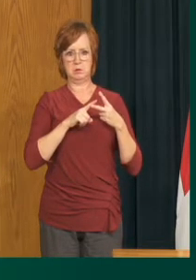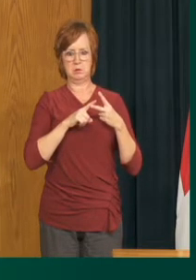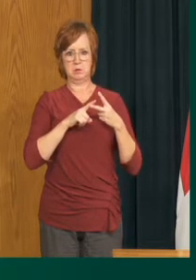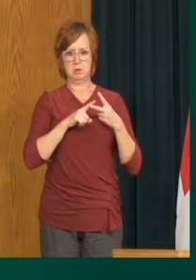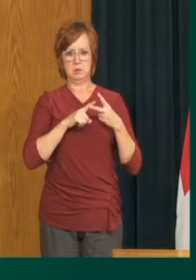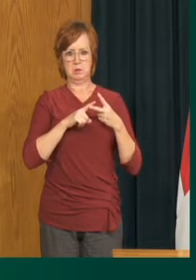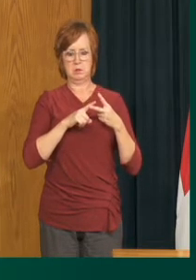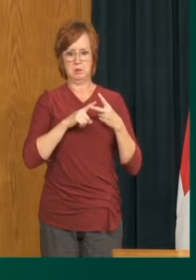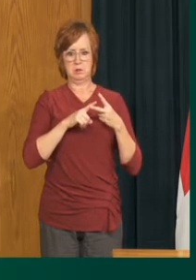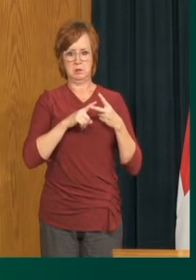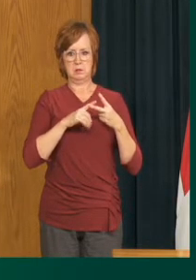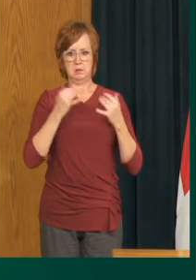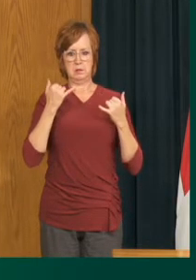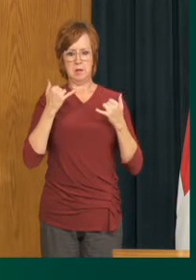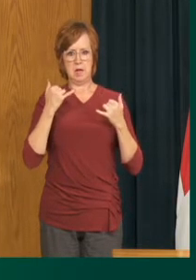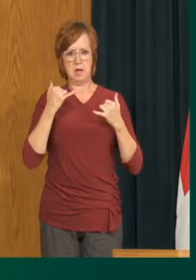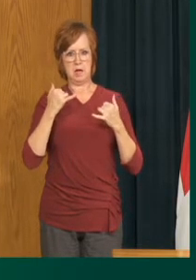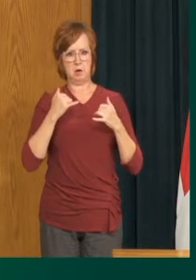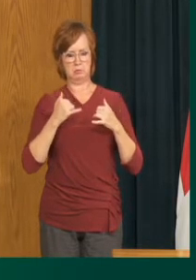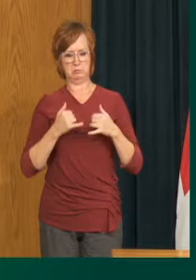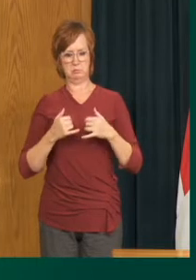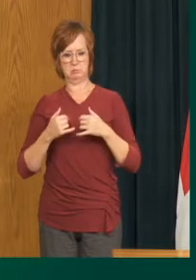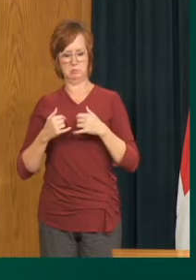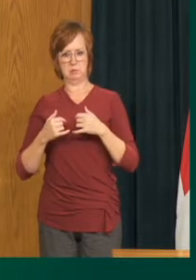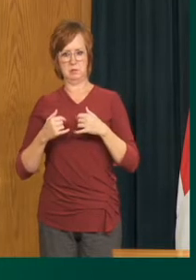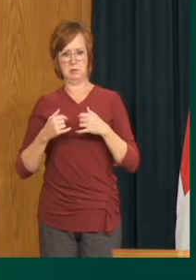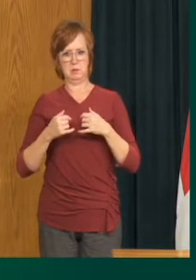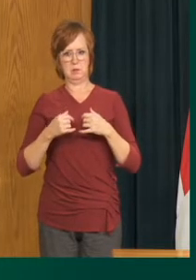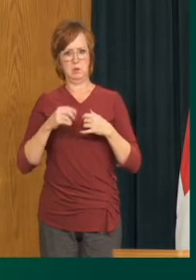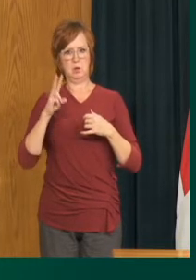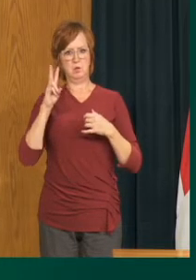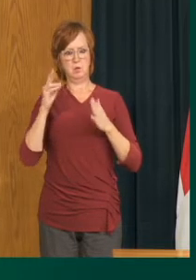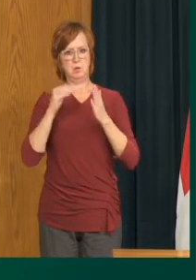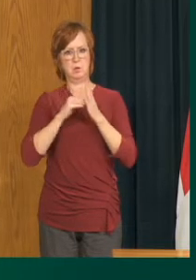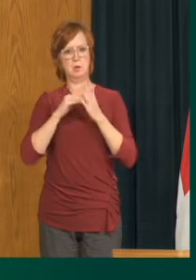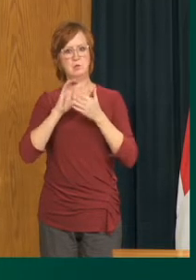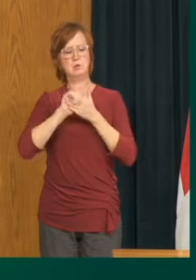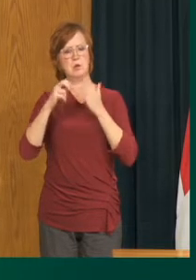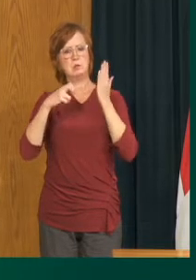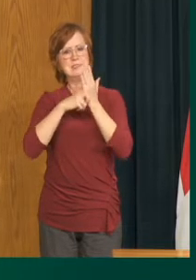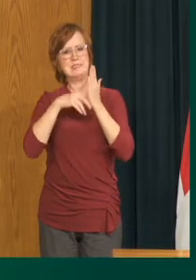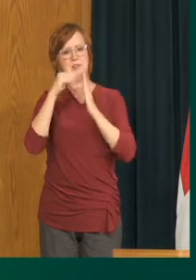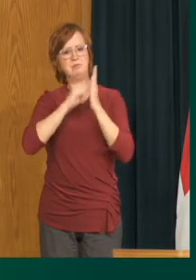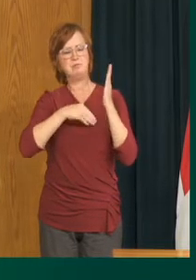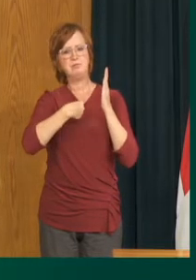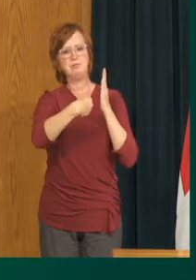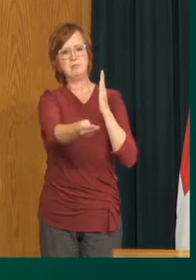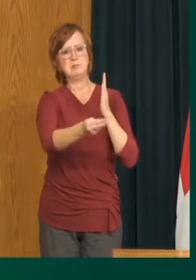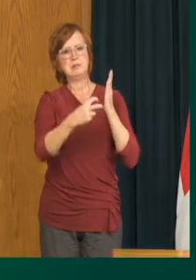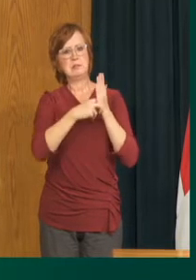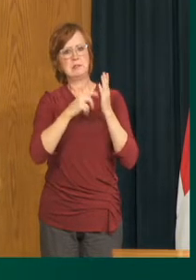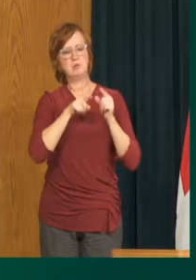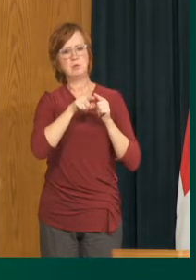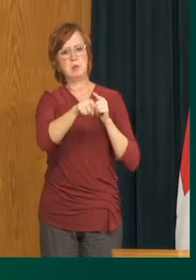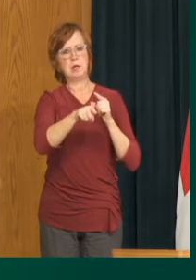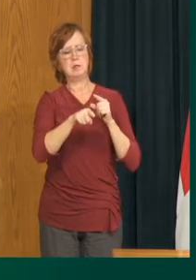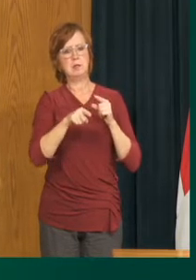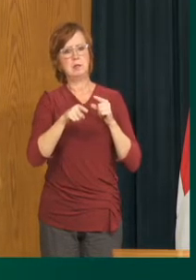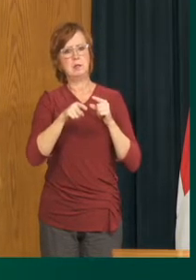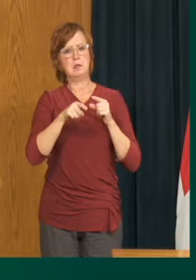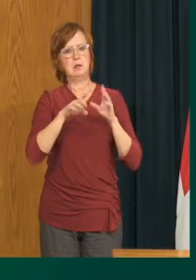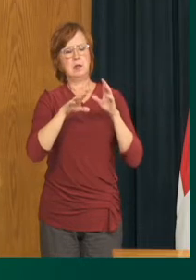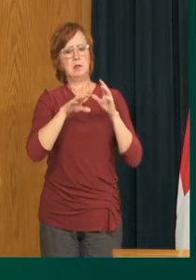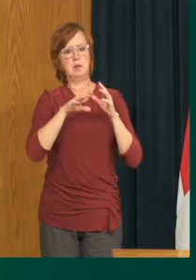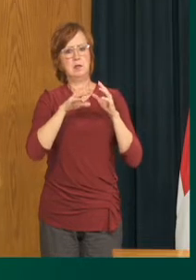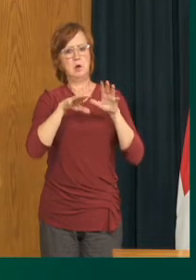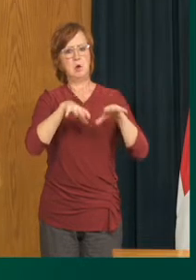see a $2,000 fine levied against the organizer. So what was it about this circumstance that the decision